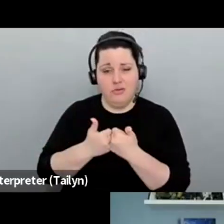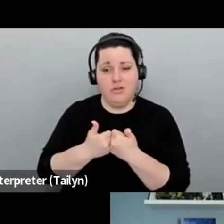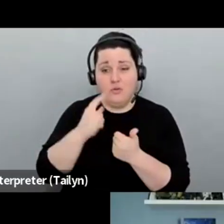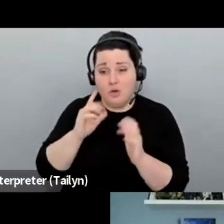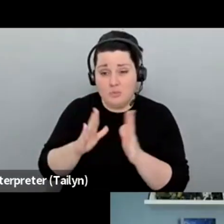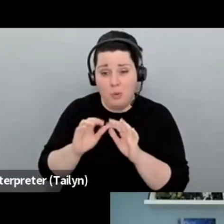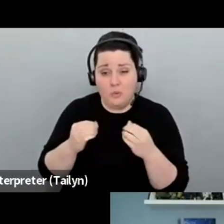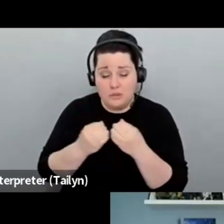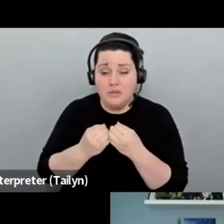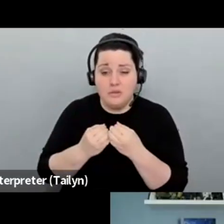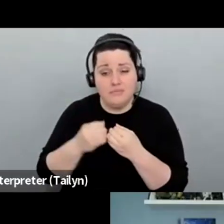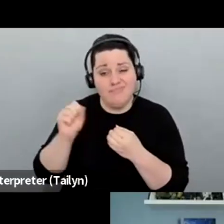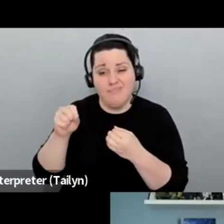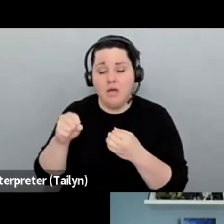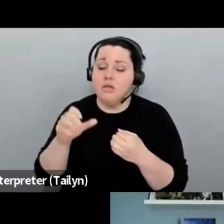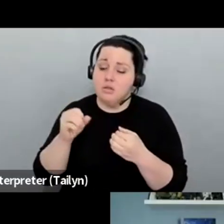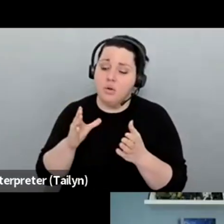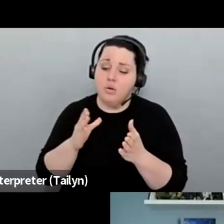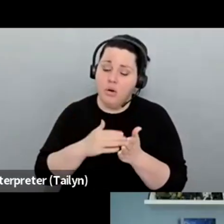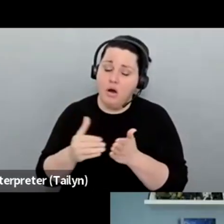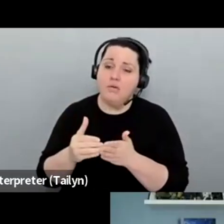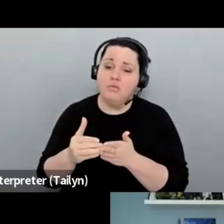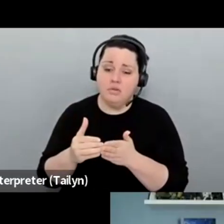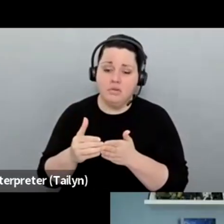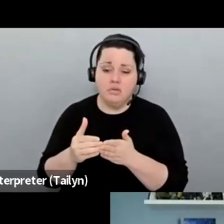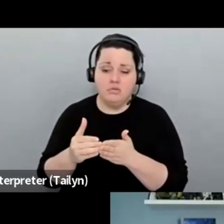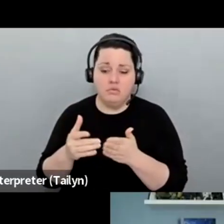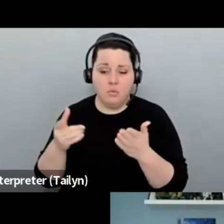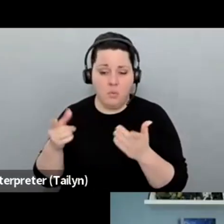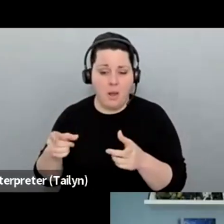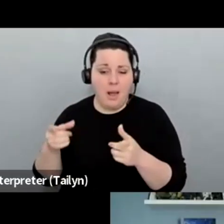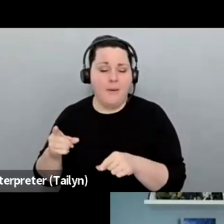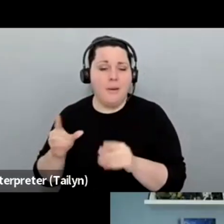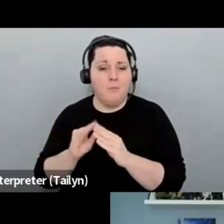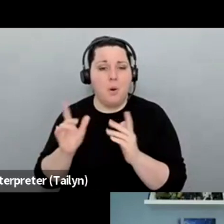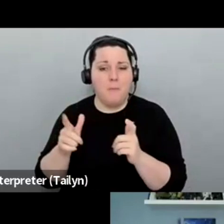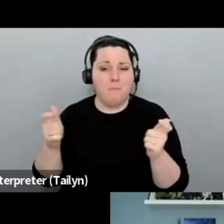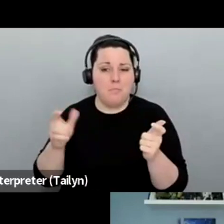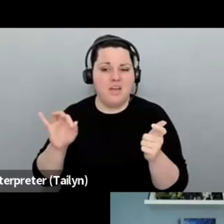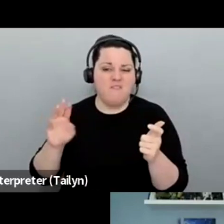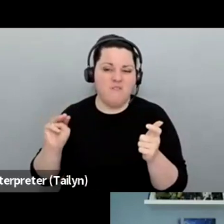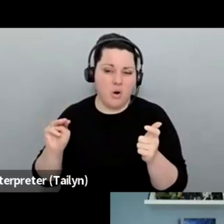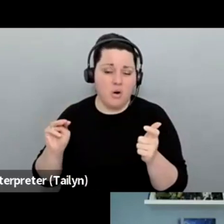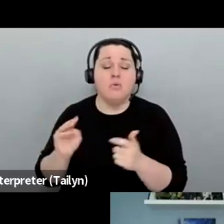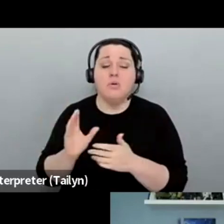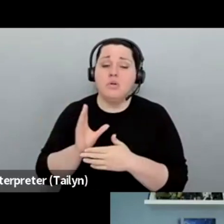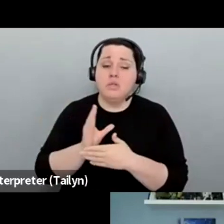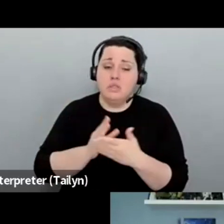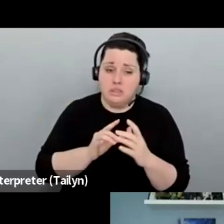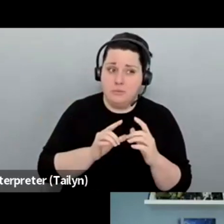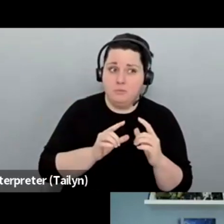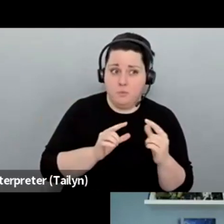smaller organizations. So often what would happen is a bigger firm, some groups have